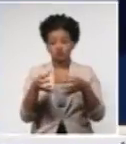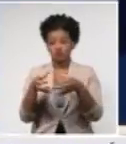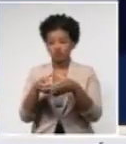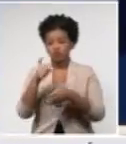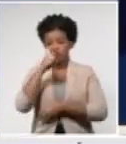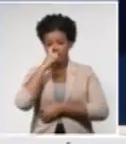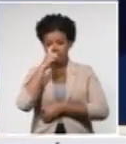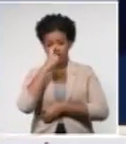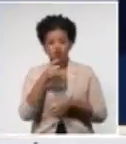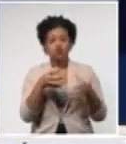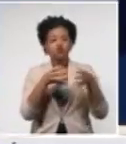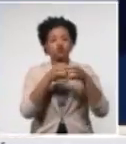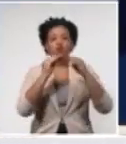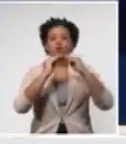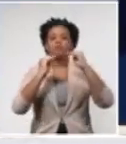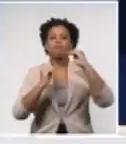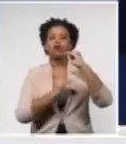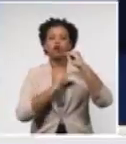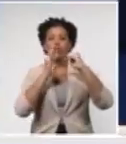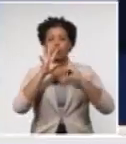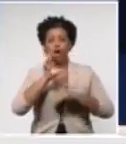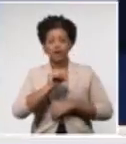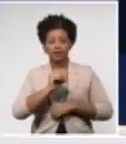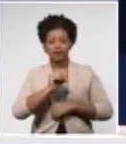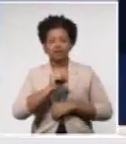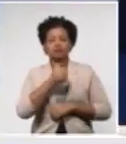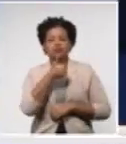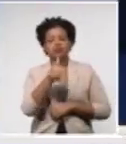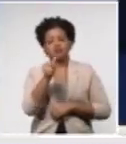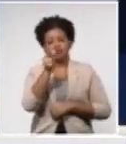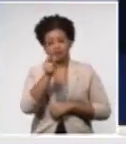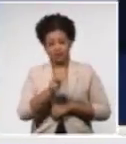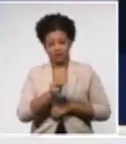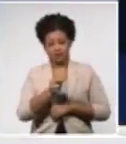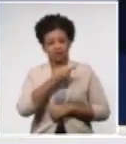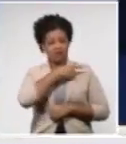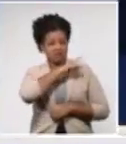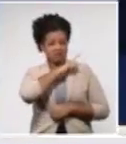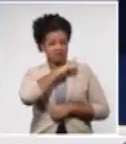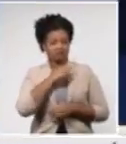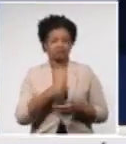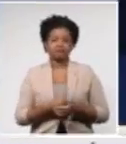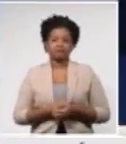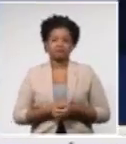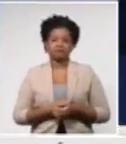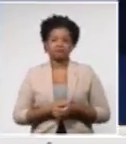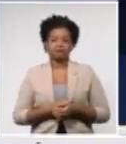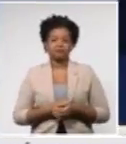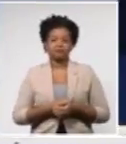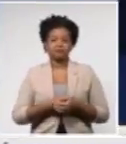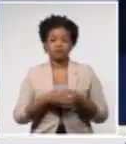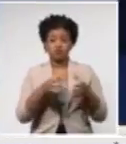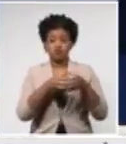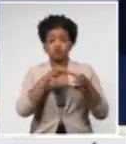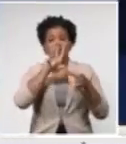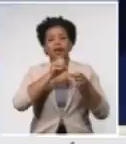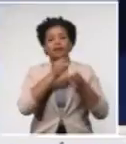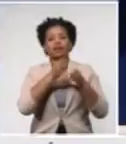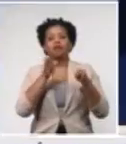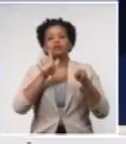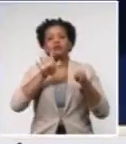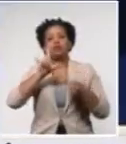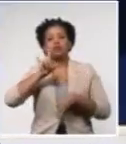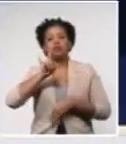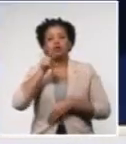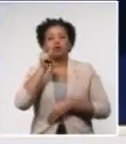of under 40 years of age, 3 cases were diagnosed, 4 cases in the 40 to 59 years of